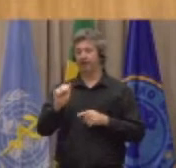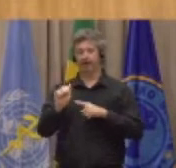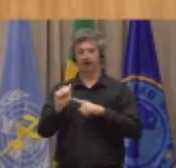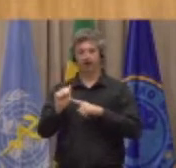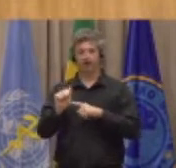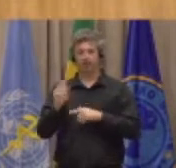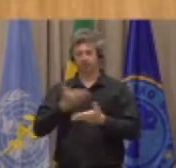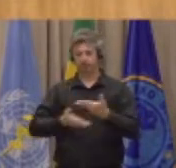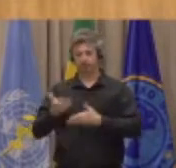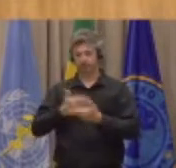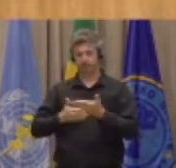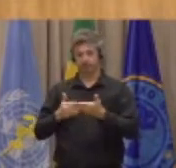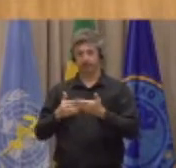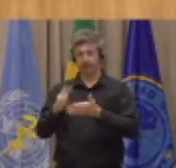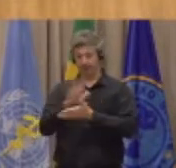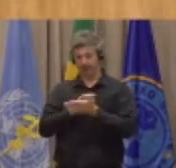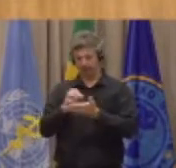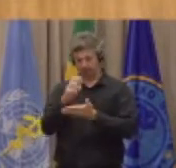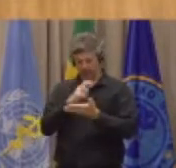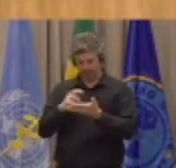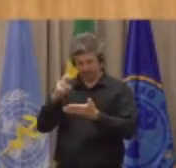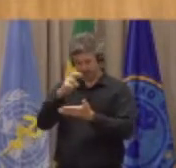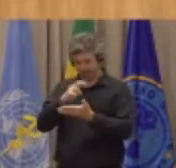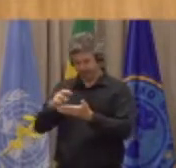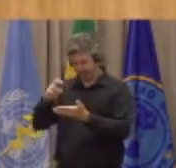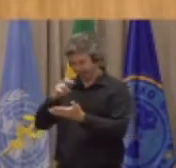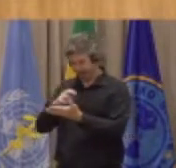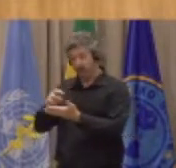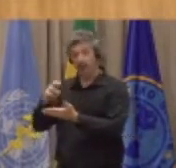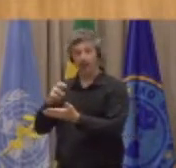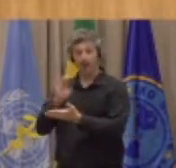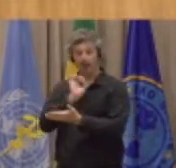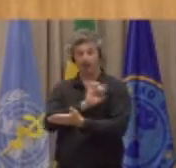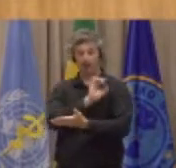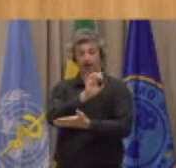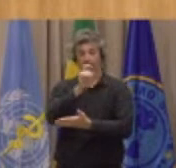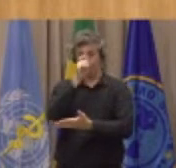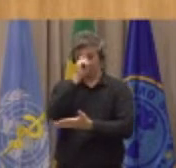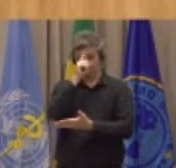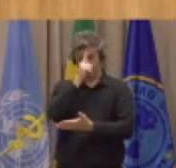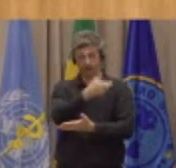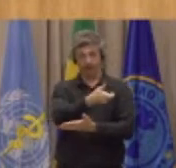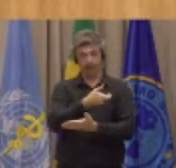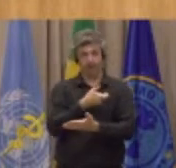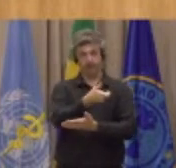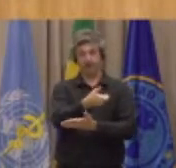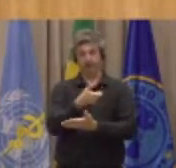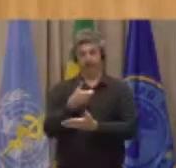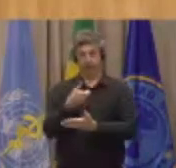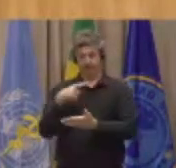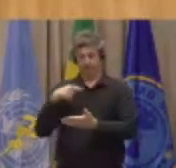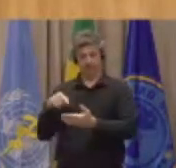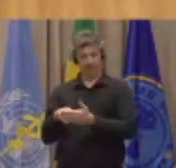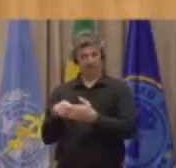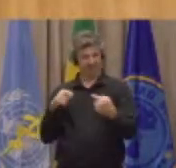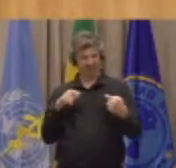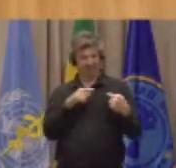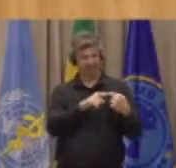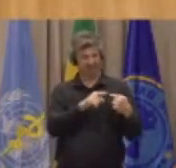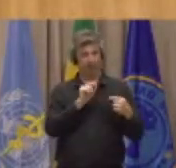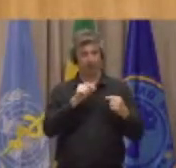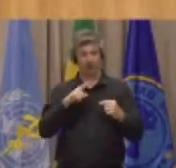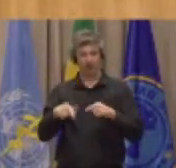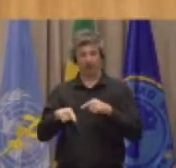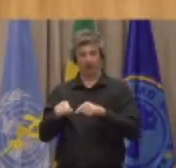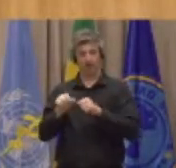The database is going to be tracked with the process that every hospital have to tell